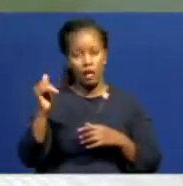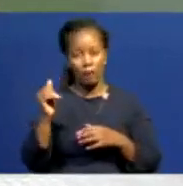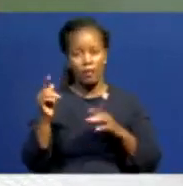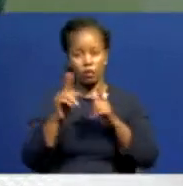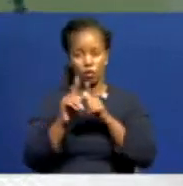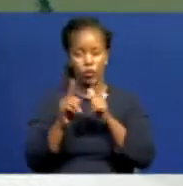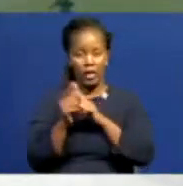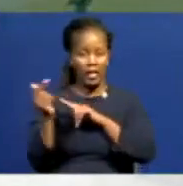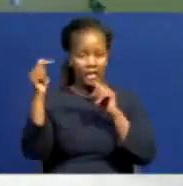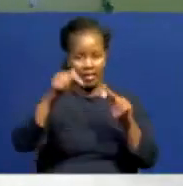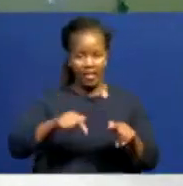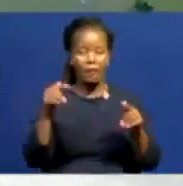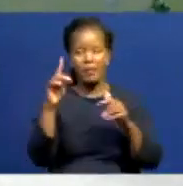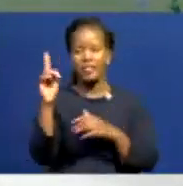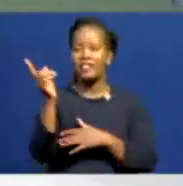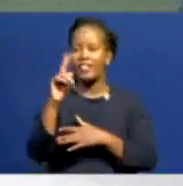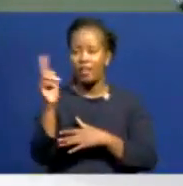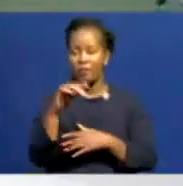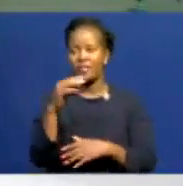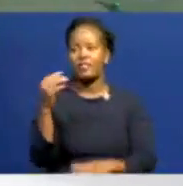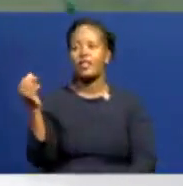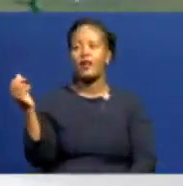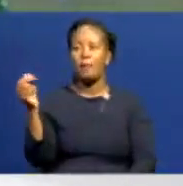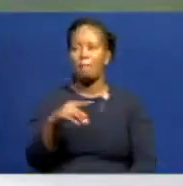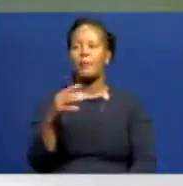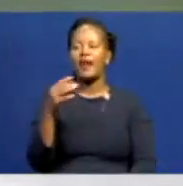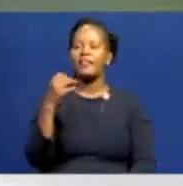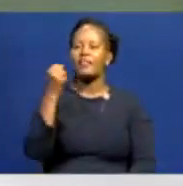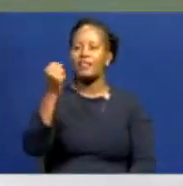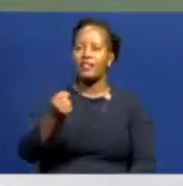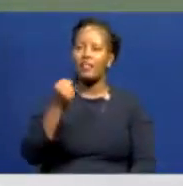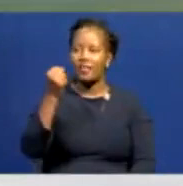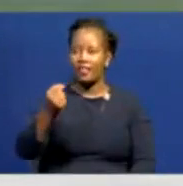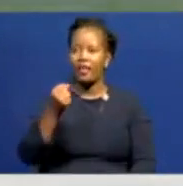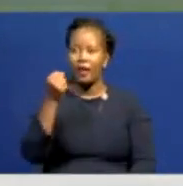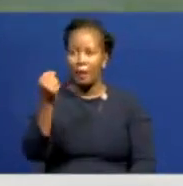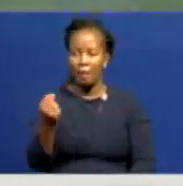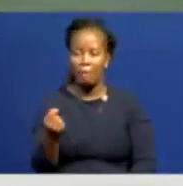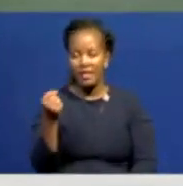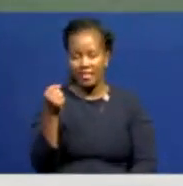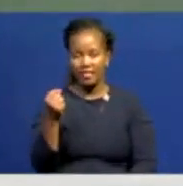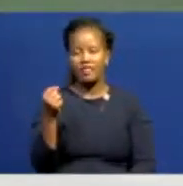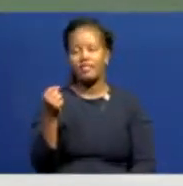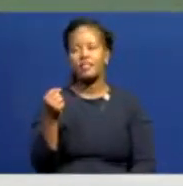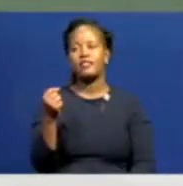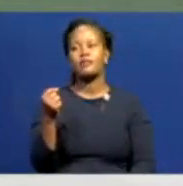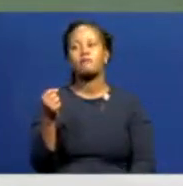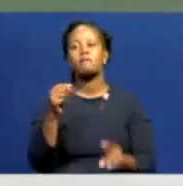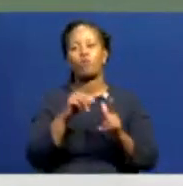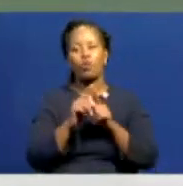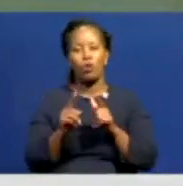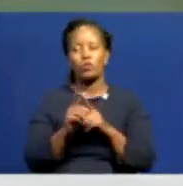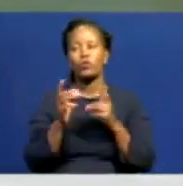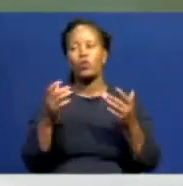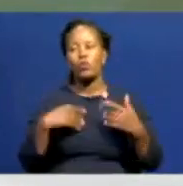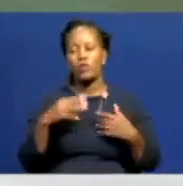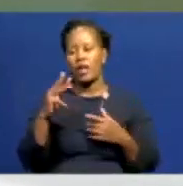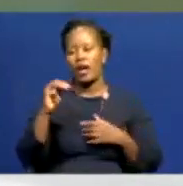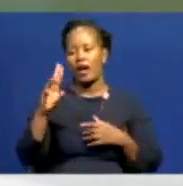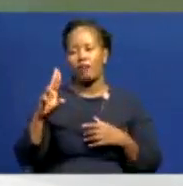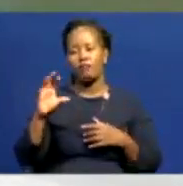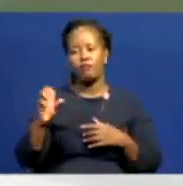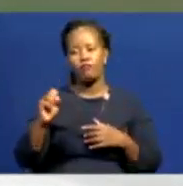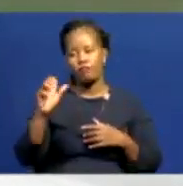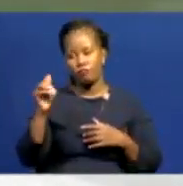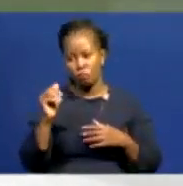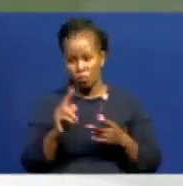year. Yes, in May actually. We're playing the only two matches we're playing this year, right? Yeah, the World Cup qualifiers. Yeah, Moussa Baro. And we saw Ivory Coast on the opening